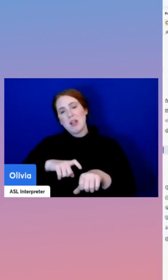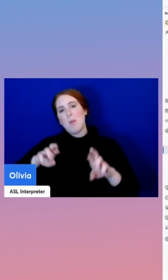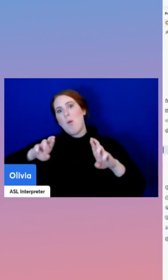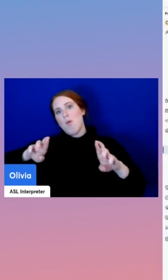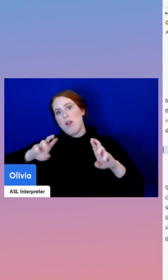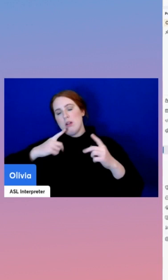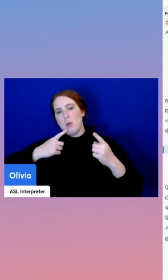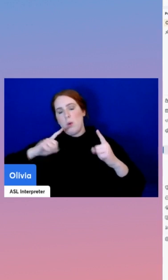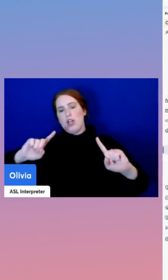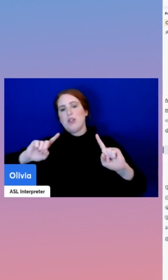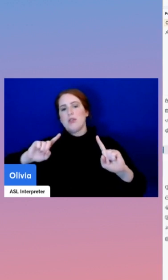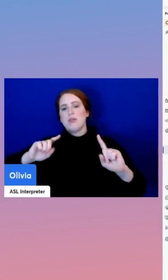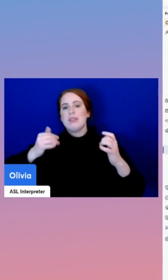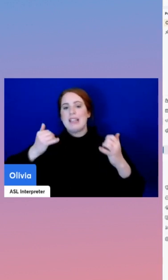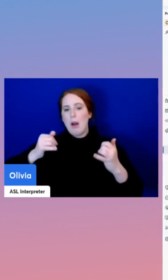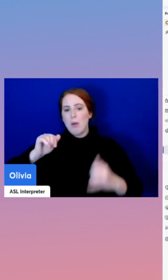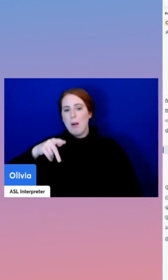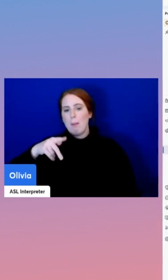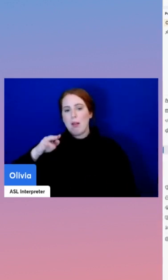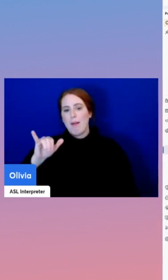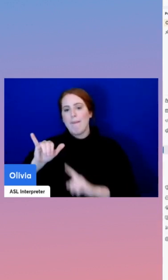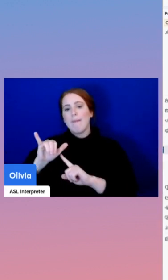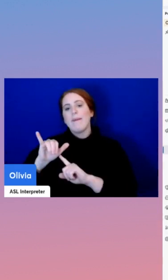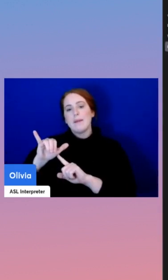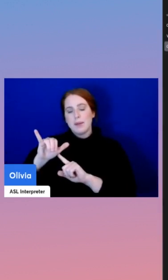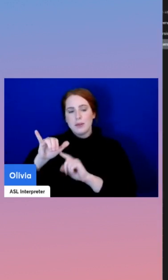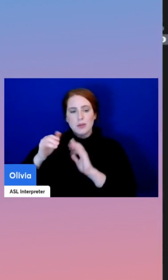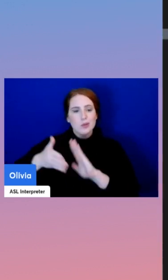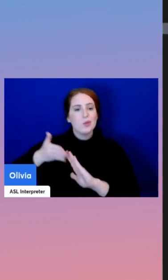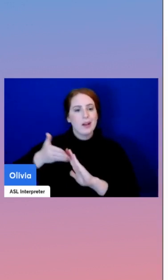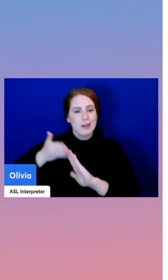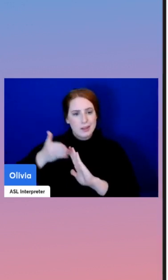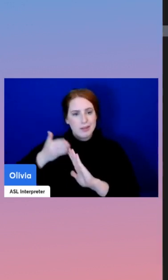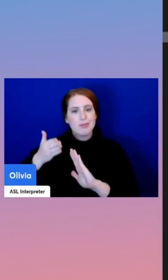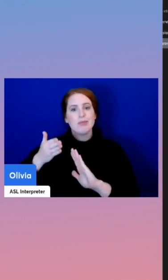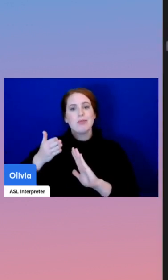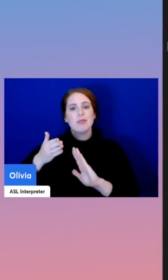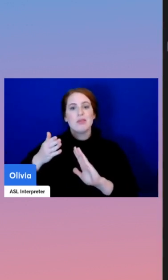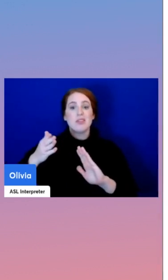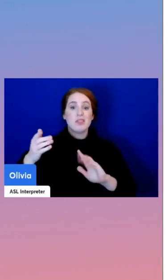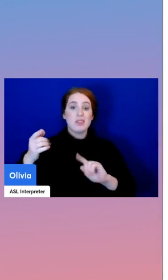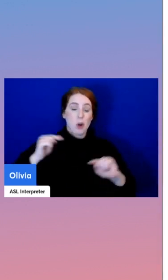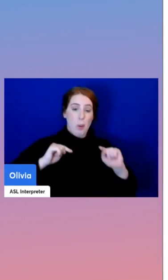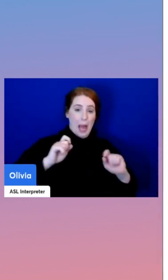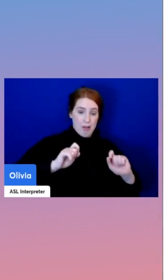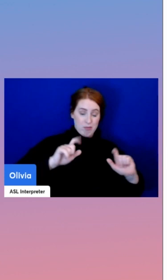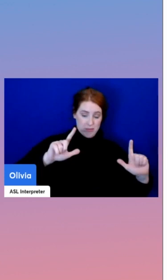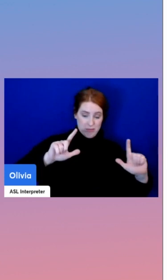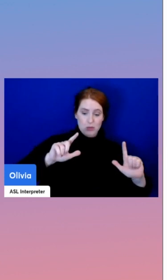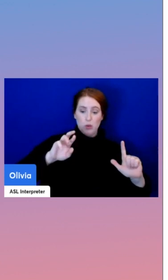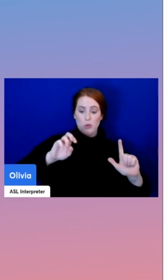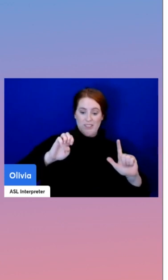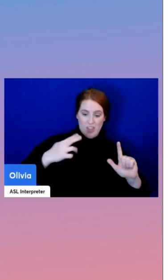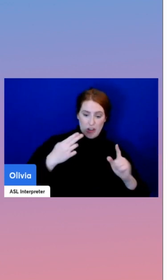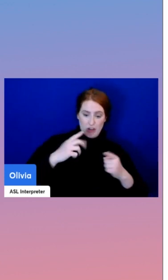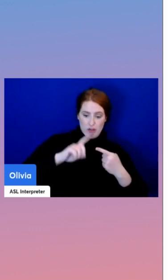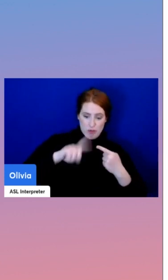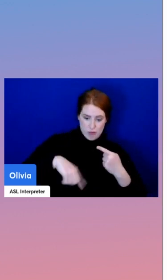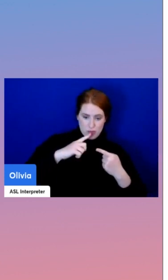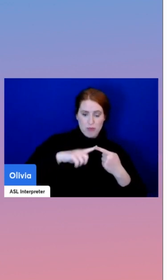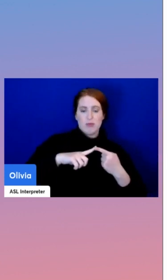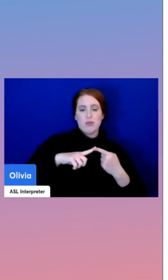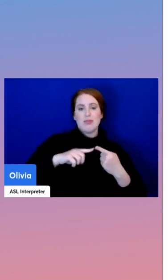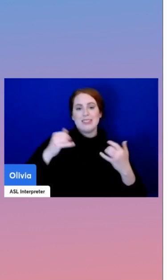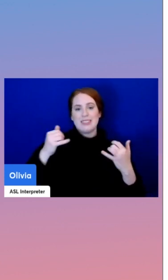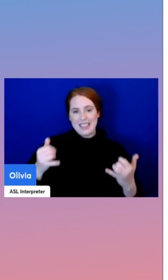my apply is running, and as you can see, now if I go back here and I refresh, this time